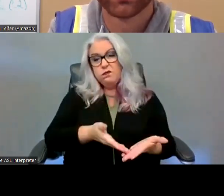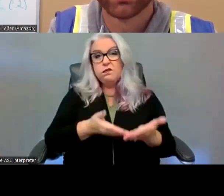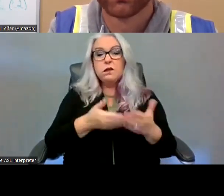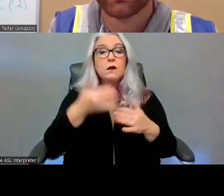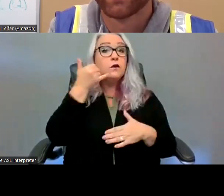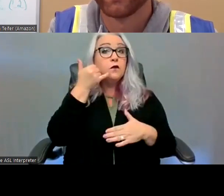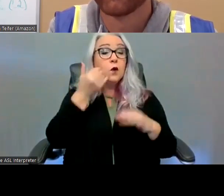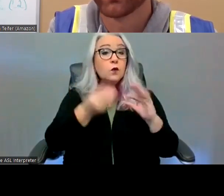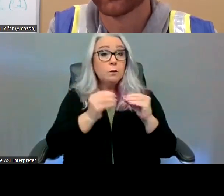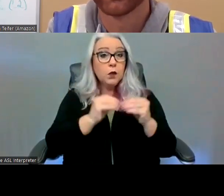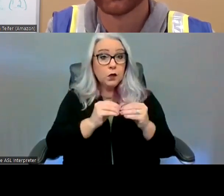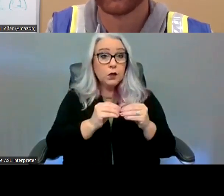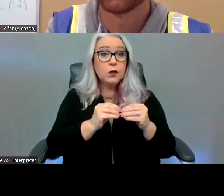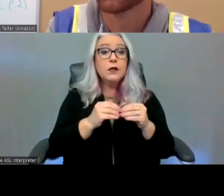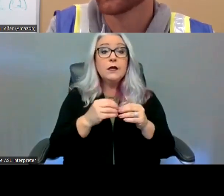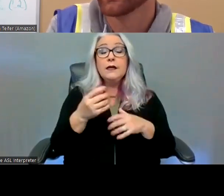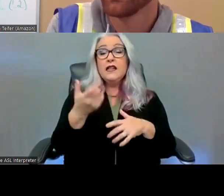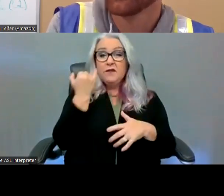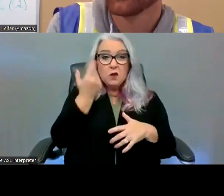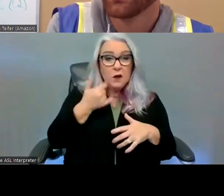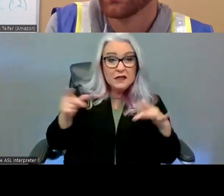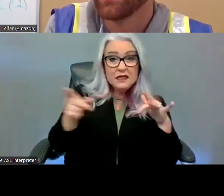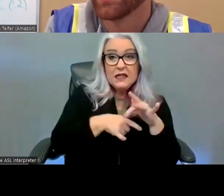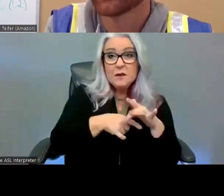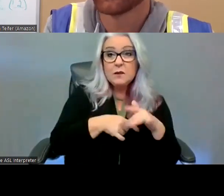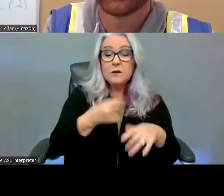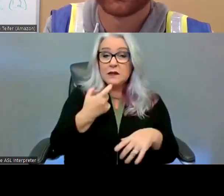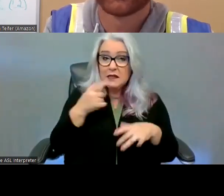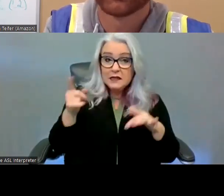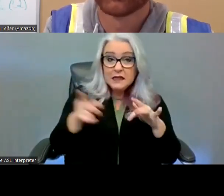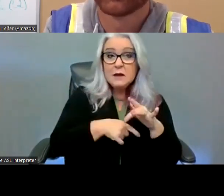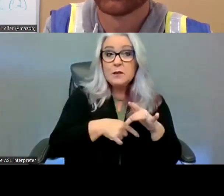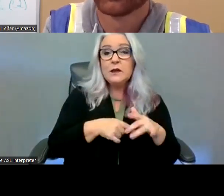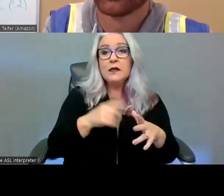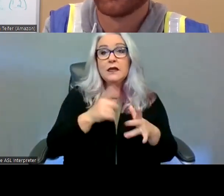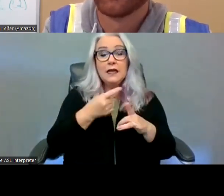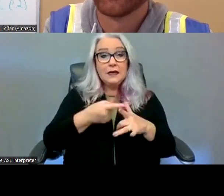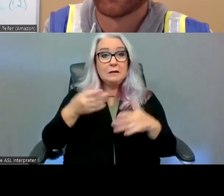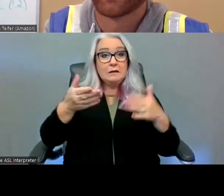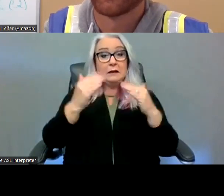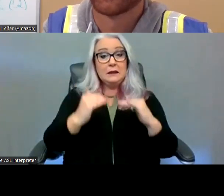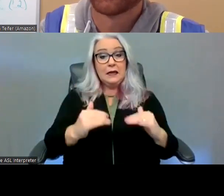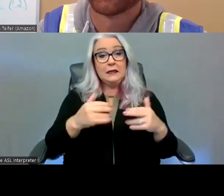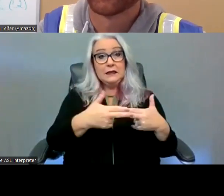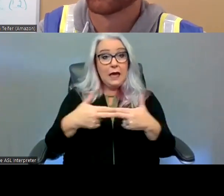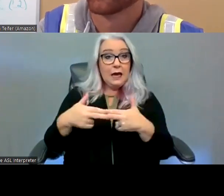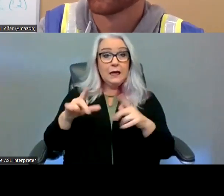you. And if you want to skip it and you click skip, on the next slide, it shows you